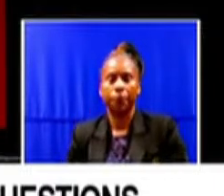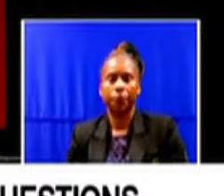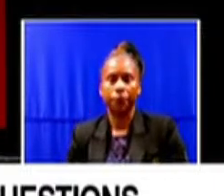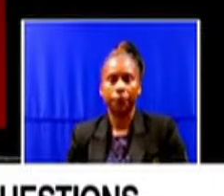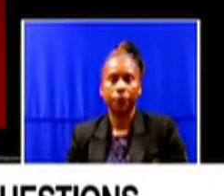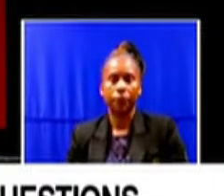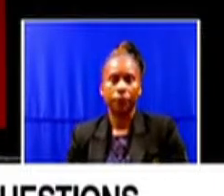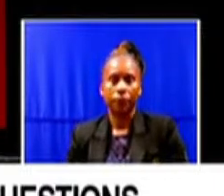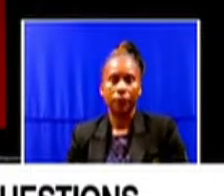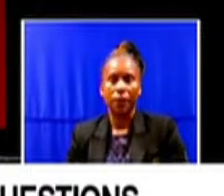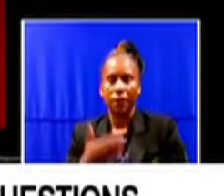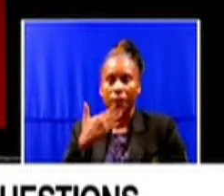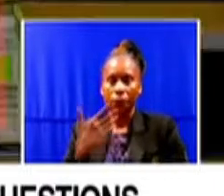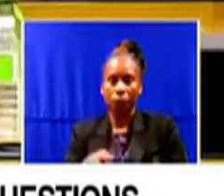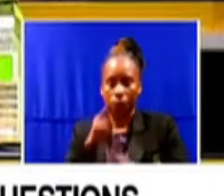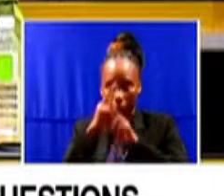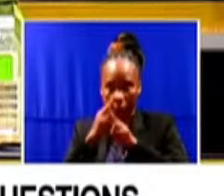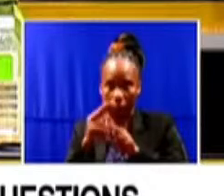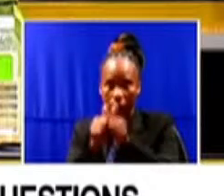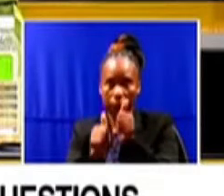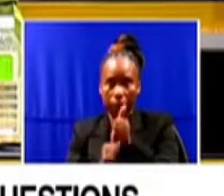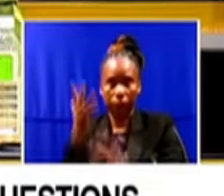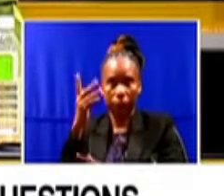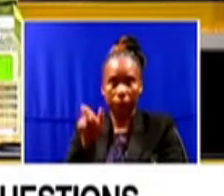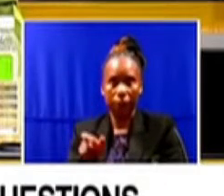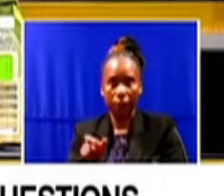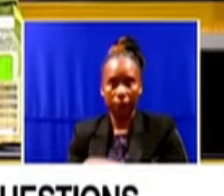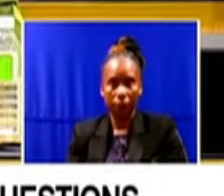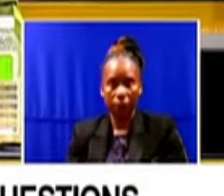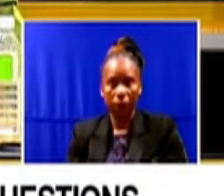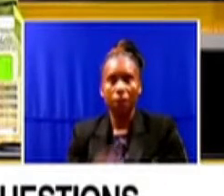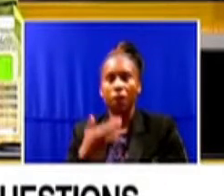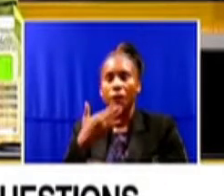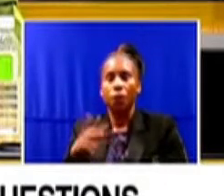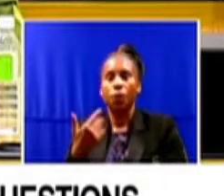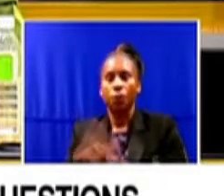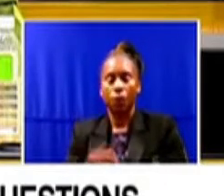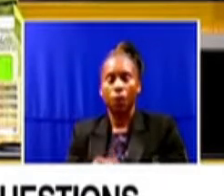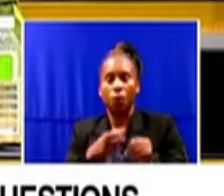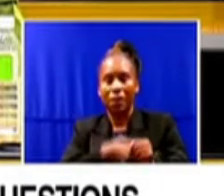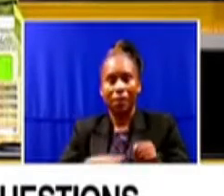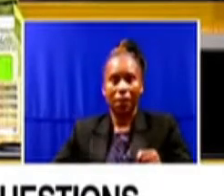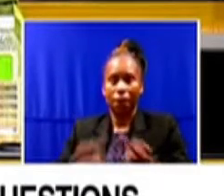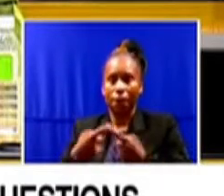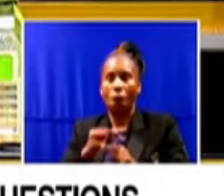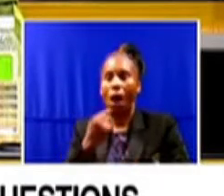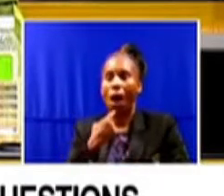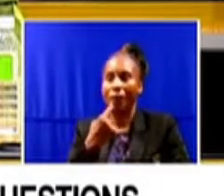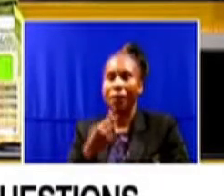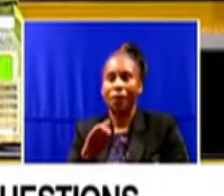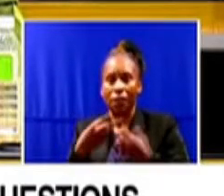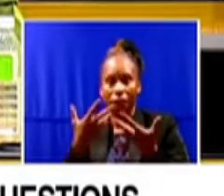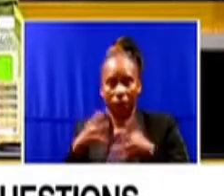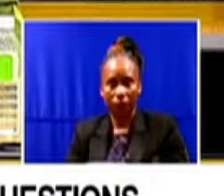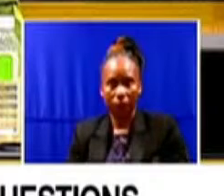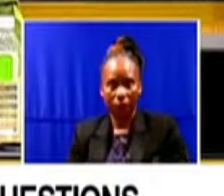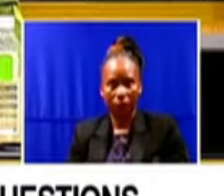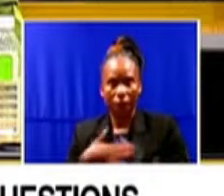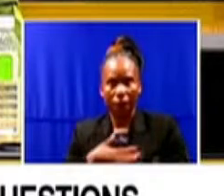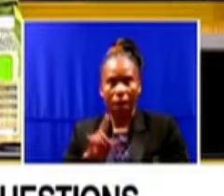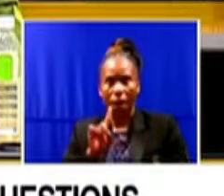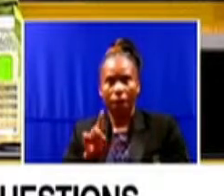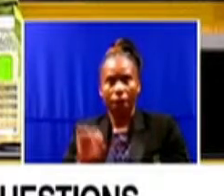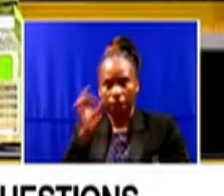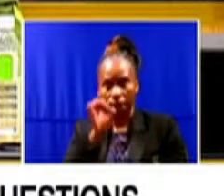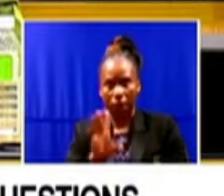Thank you, Honorable Deputy Speaker, and thanks to the President for the answer he has given. I think that first of all, Chairperson,